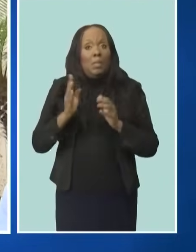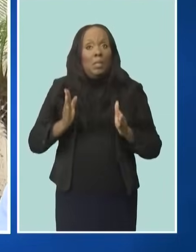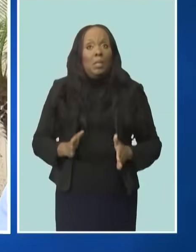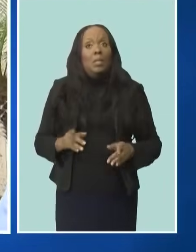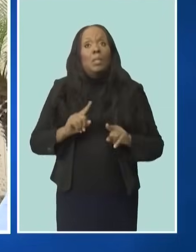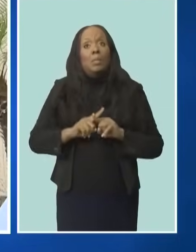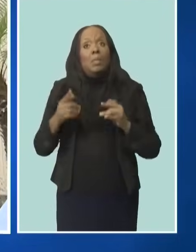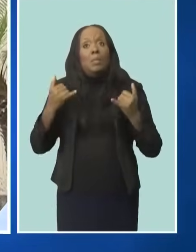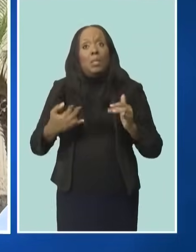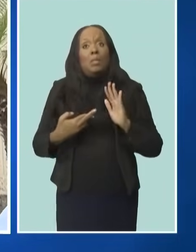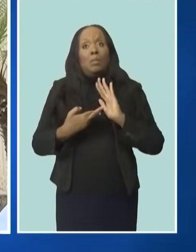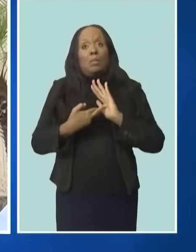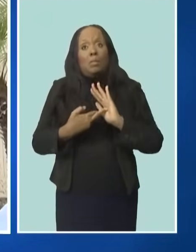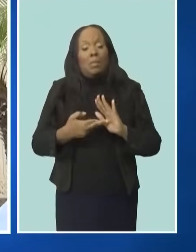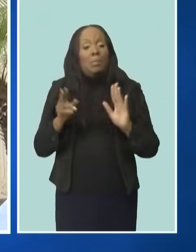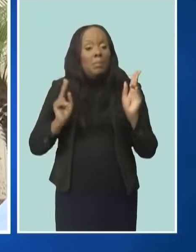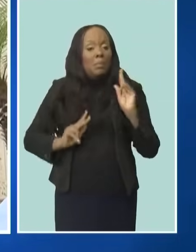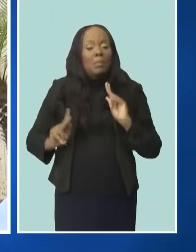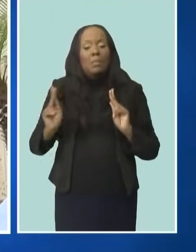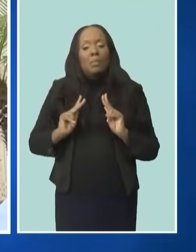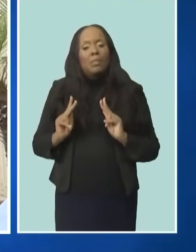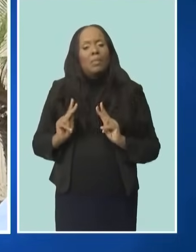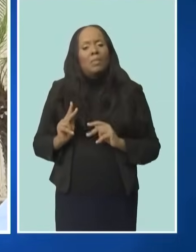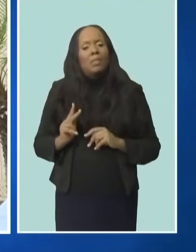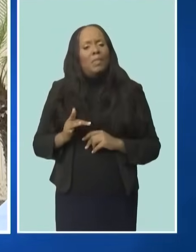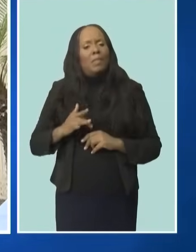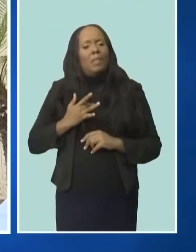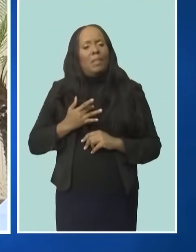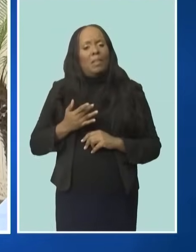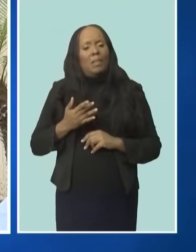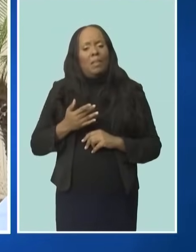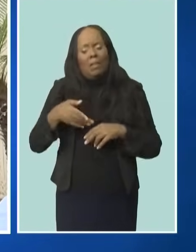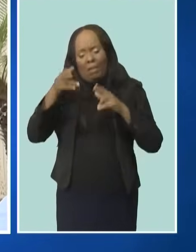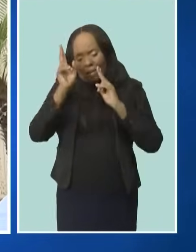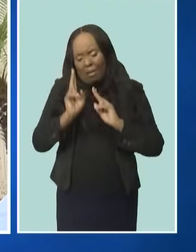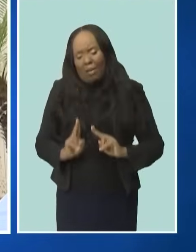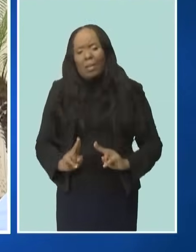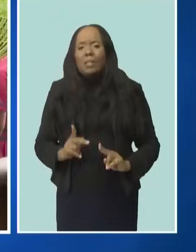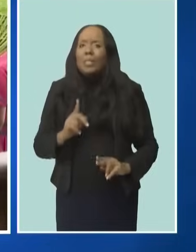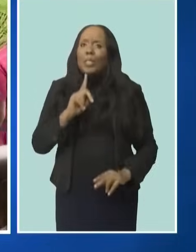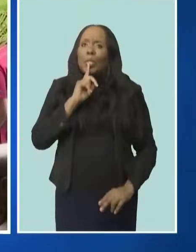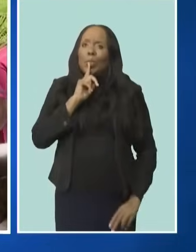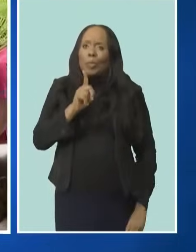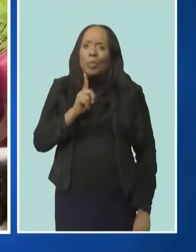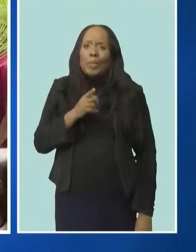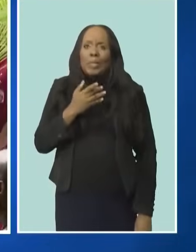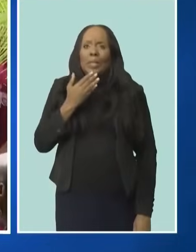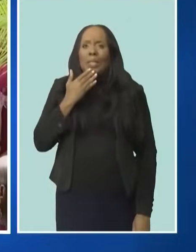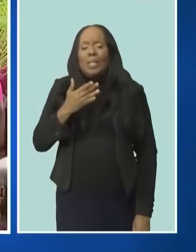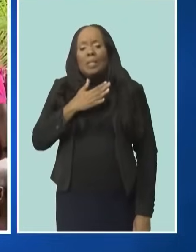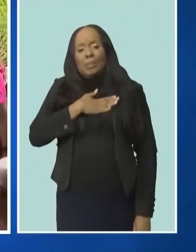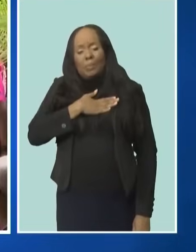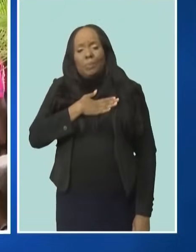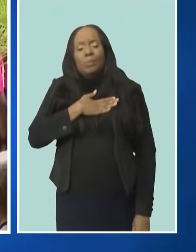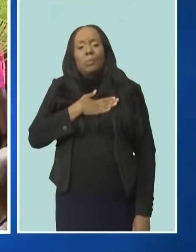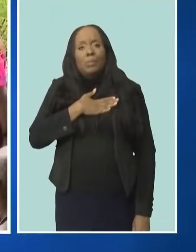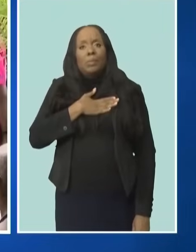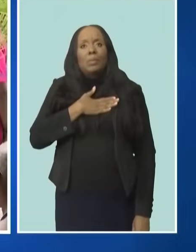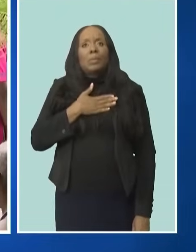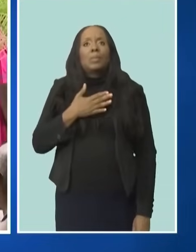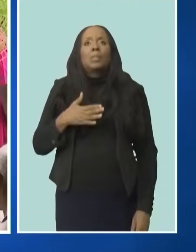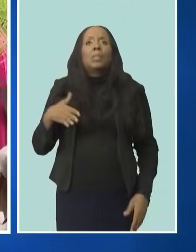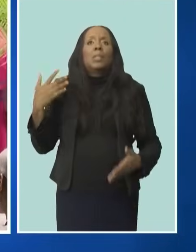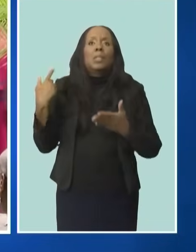represent people is really an honor, of which I don't take very lightly. He says his contributions to debates in Parliament